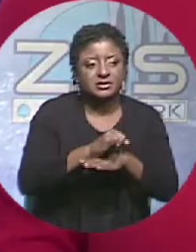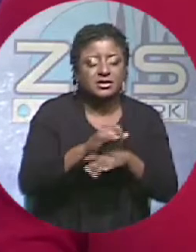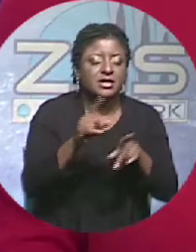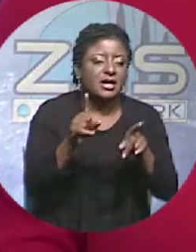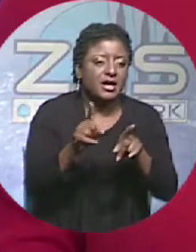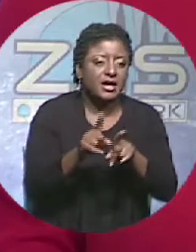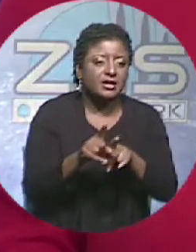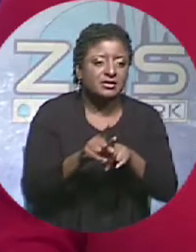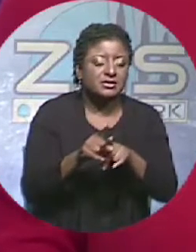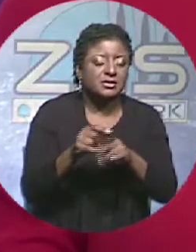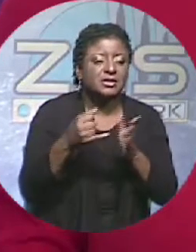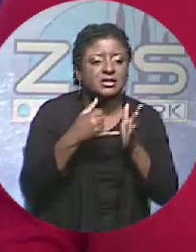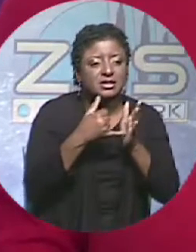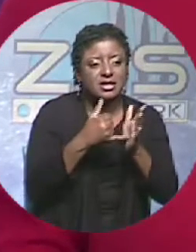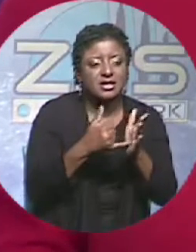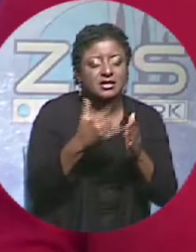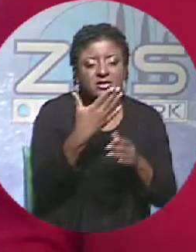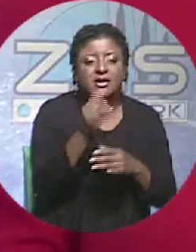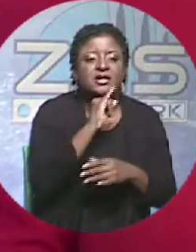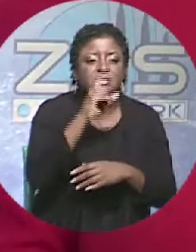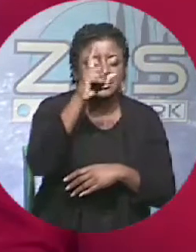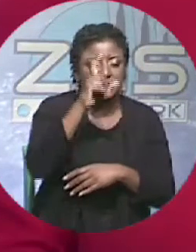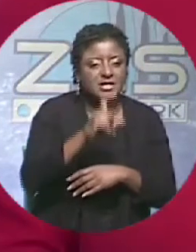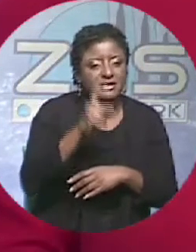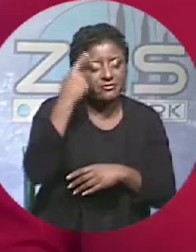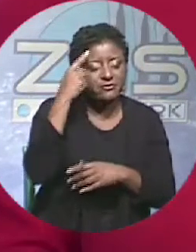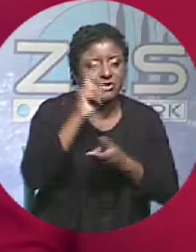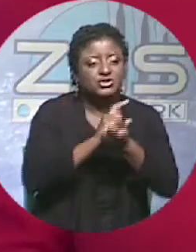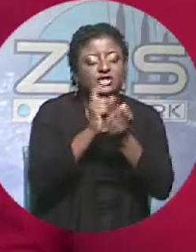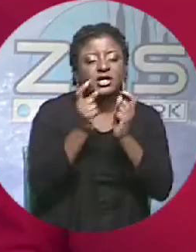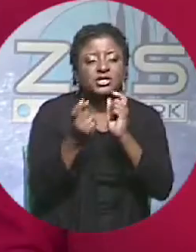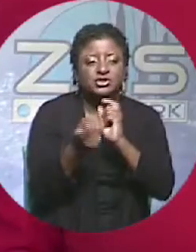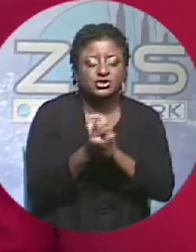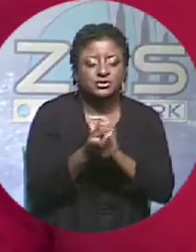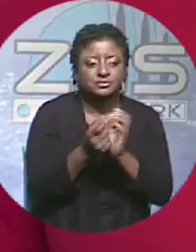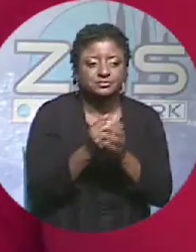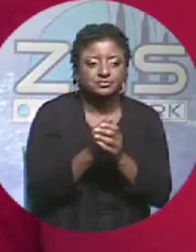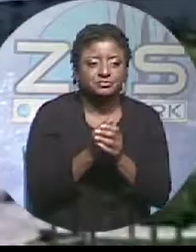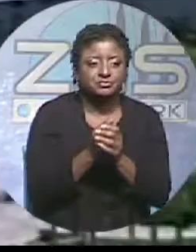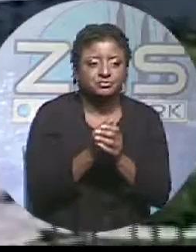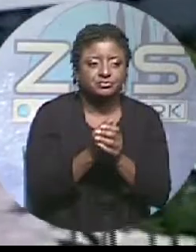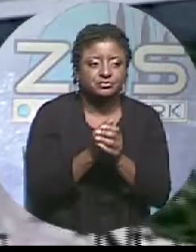Minister indicated, there is a need for change. Danielle L. Ferguson reports.